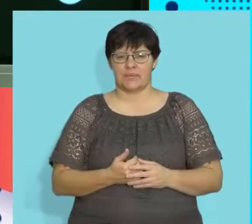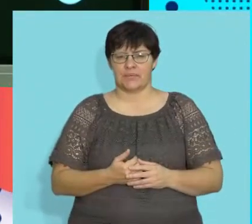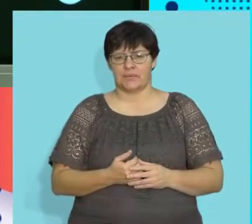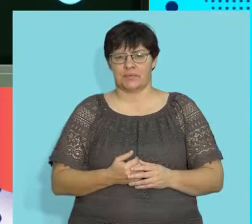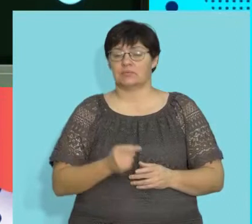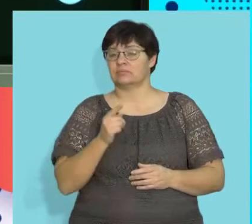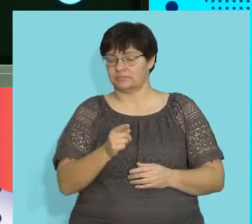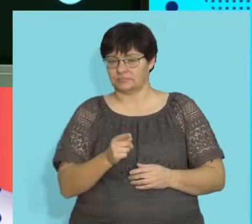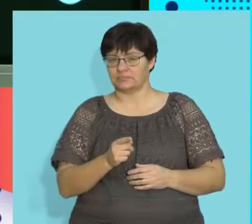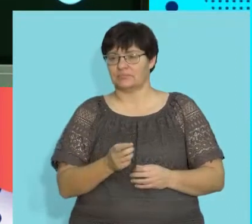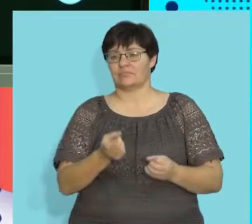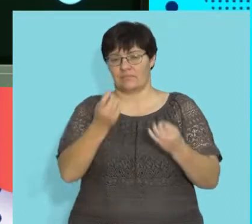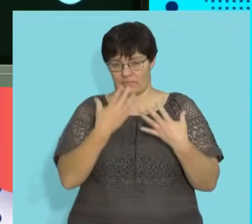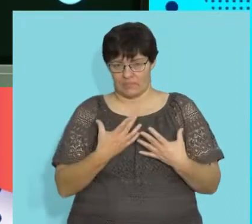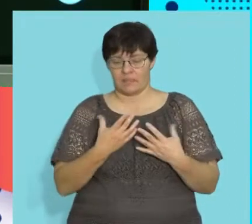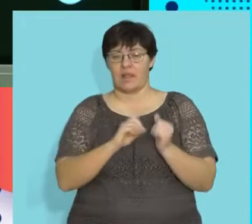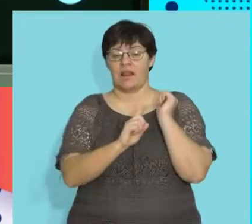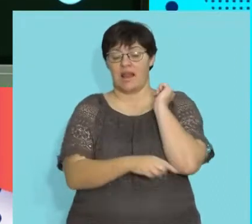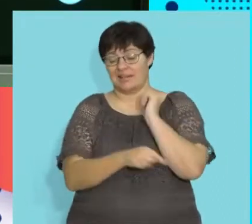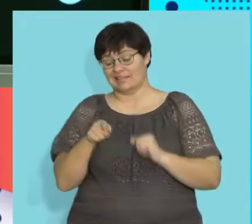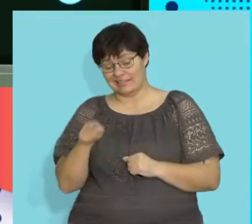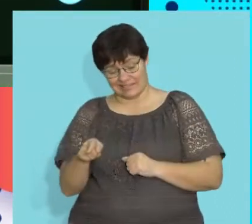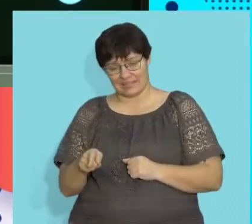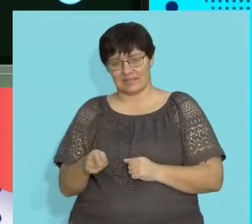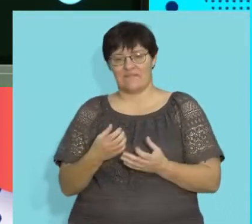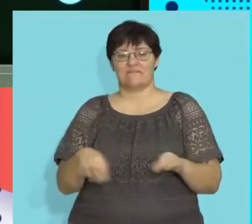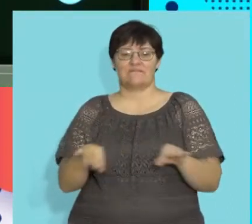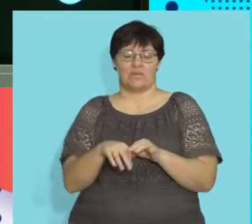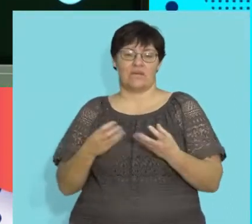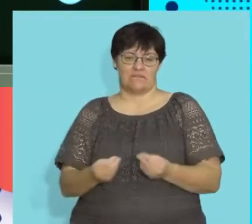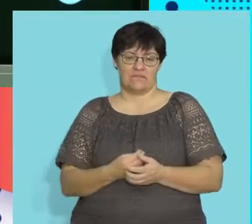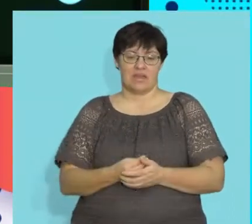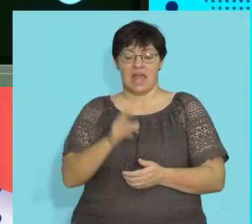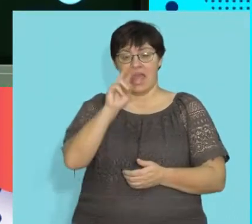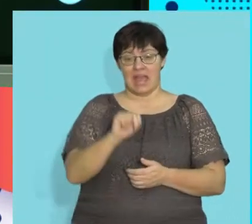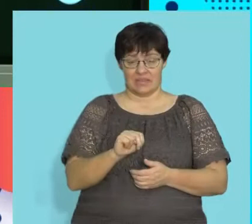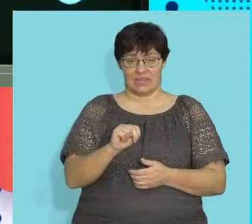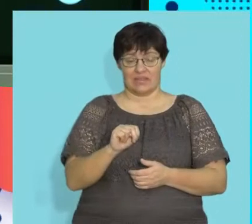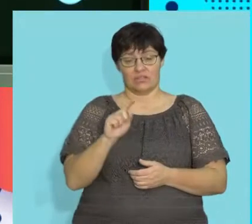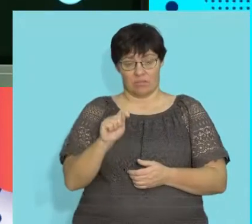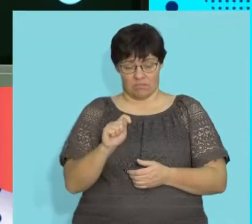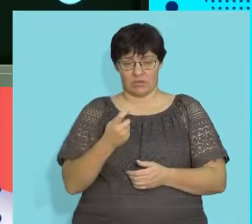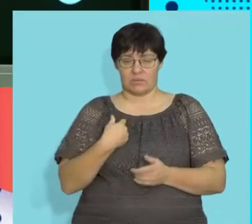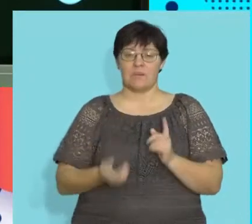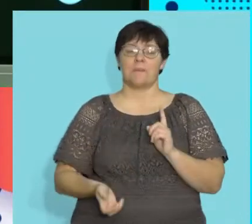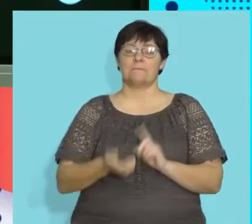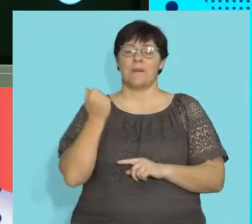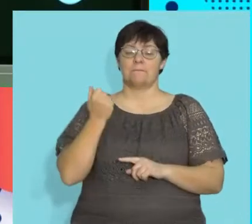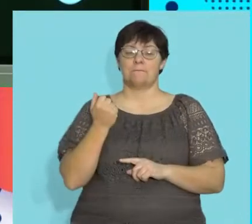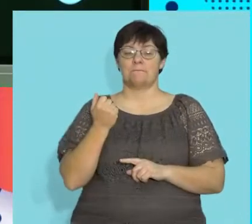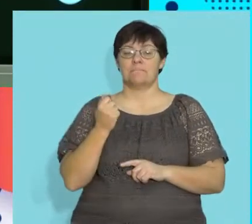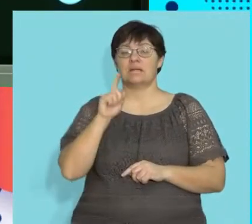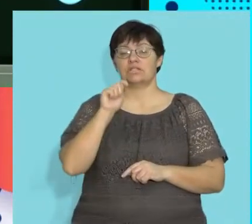Well, I've been given the value of the last term. I'm going to use the nth term to be able to determine